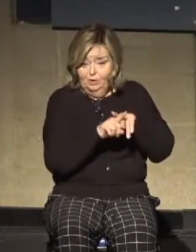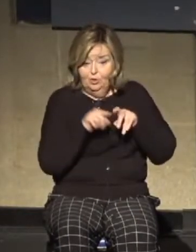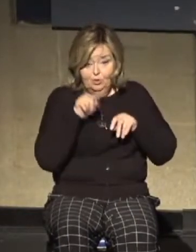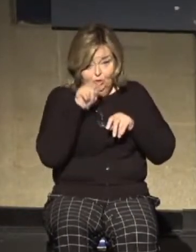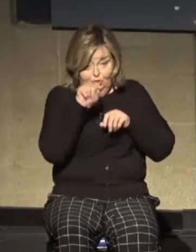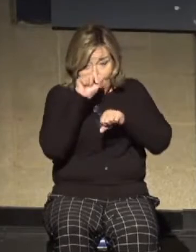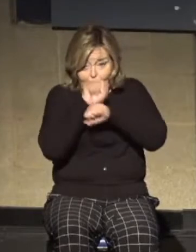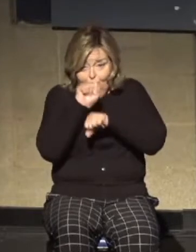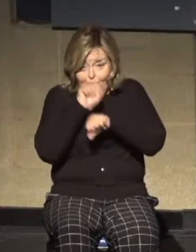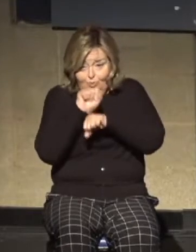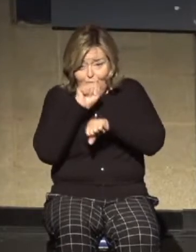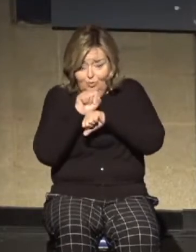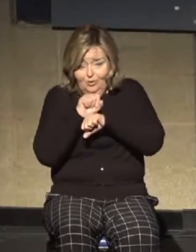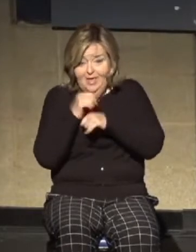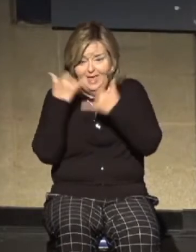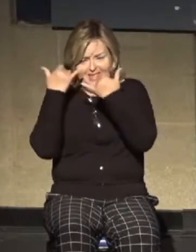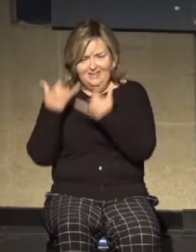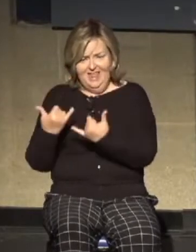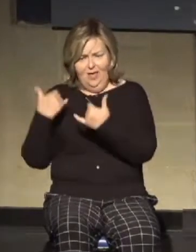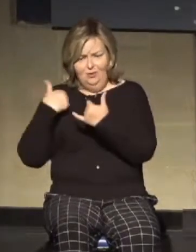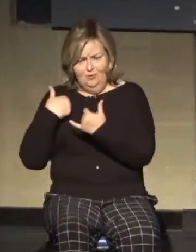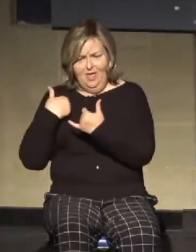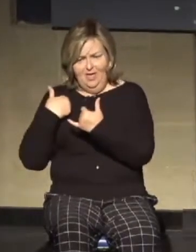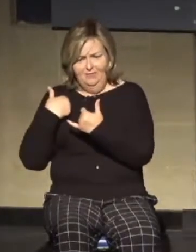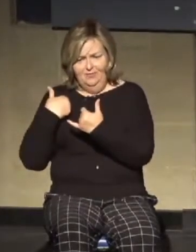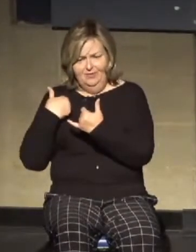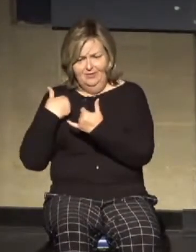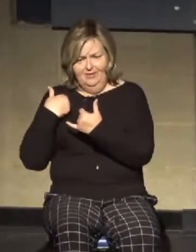effort, and now you have a credential.